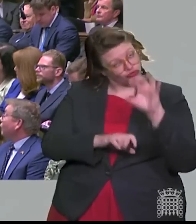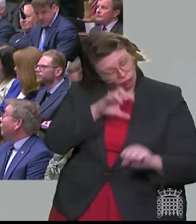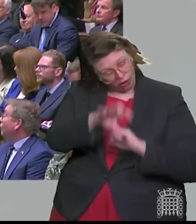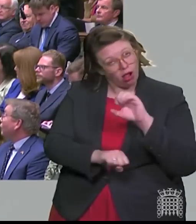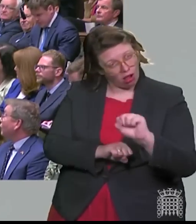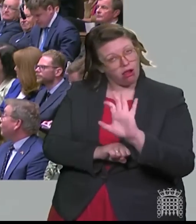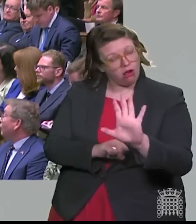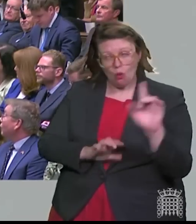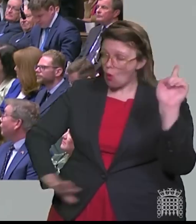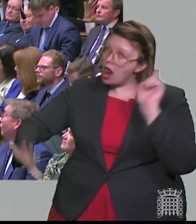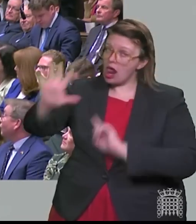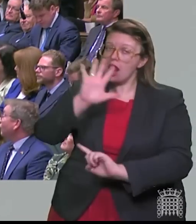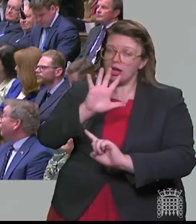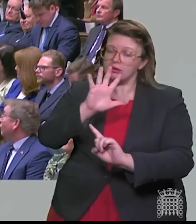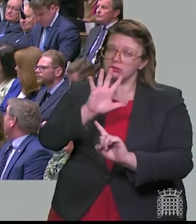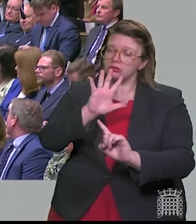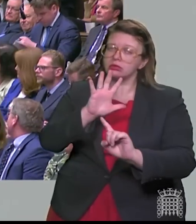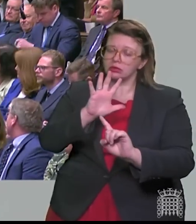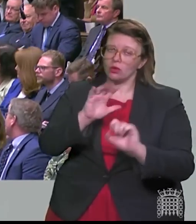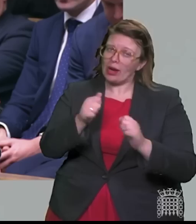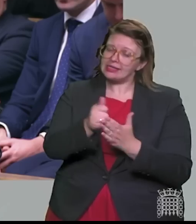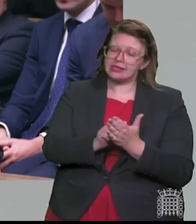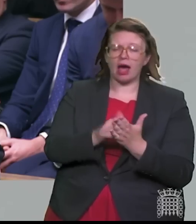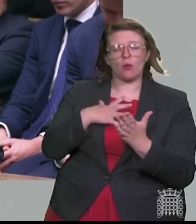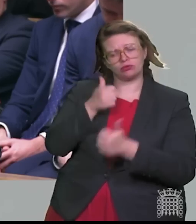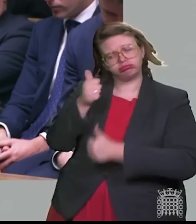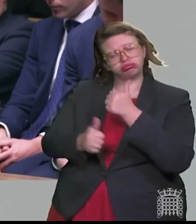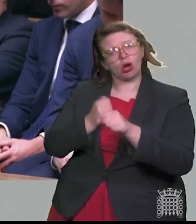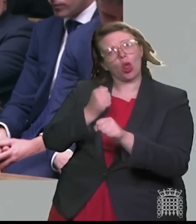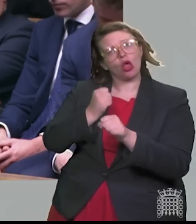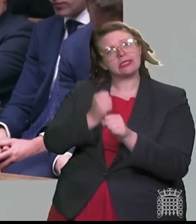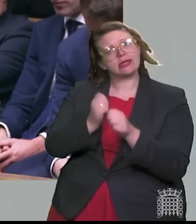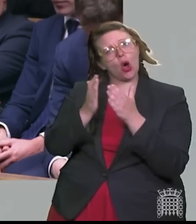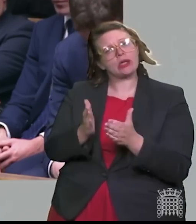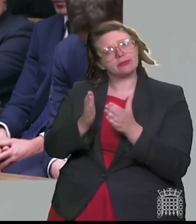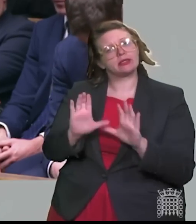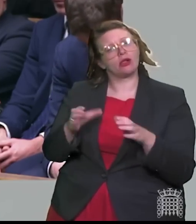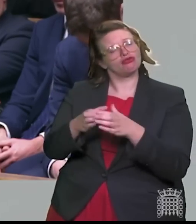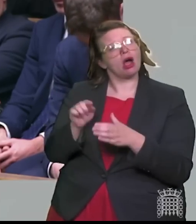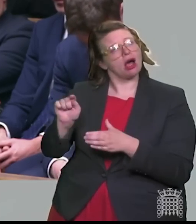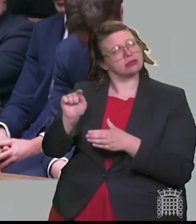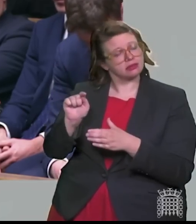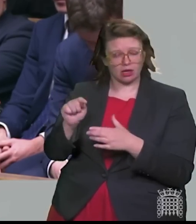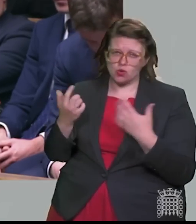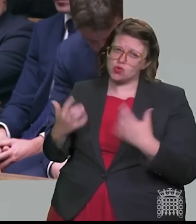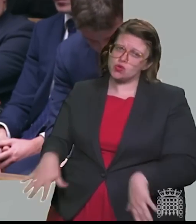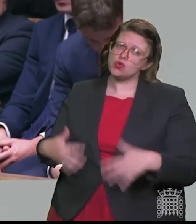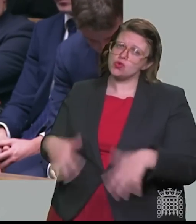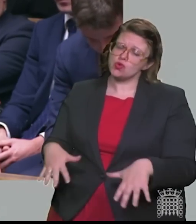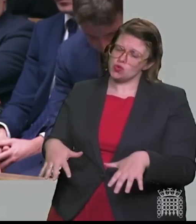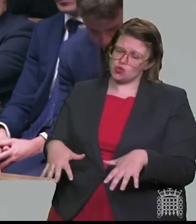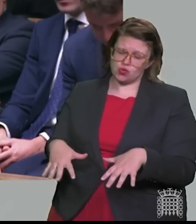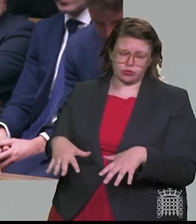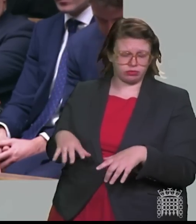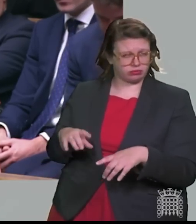the commitment and hard work of the Gloucestershire Hospitals Trust in bringing down the waiting list over 18 months ahead of the government